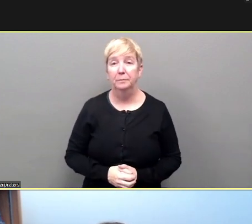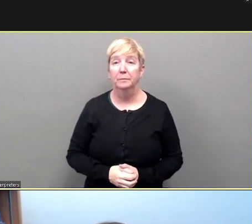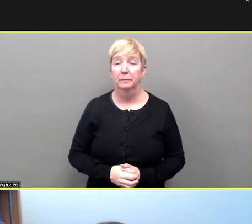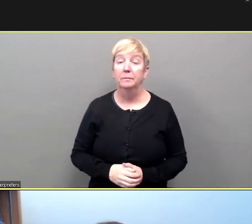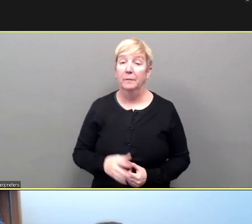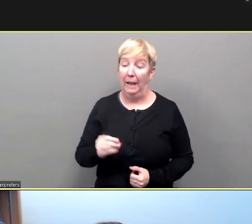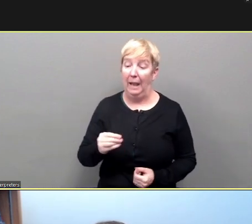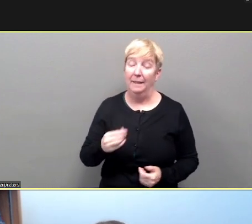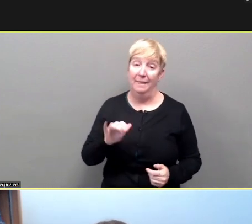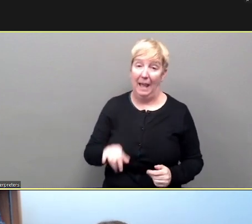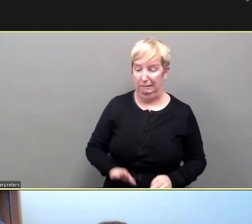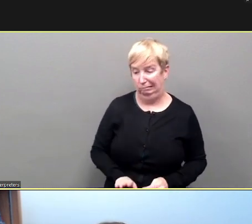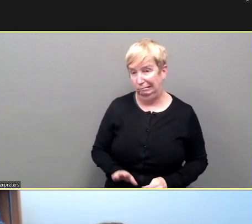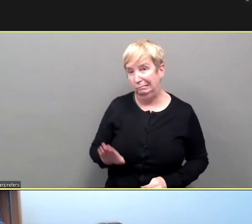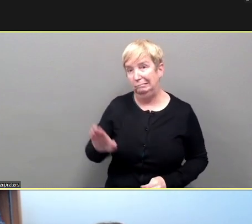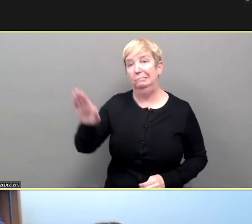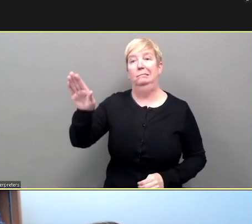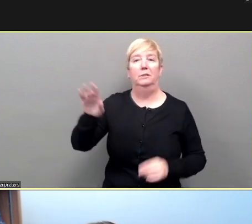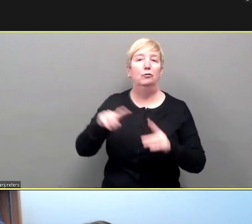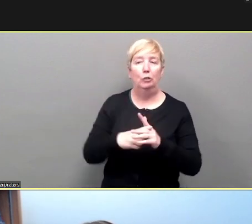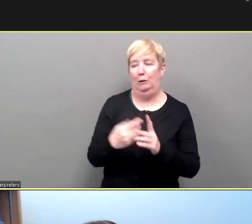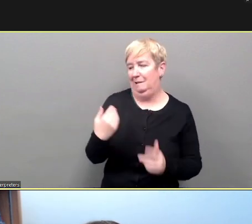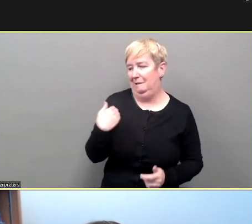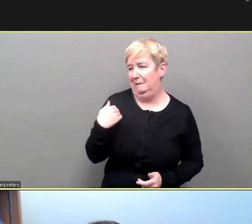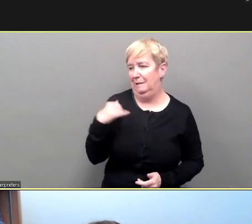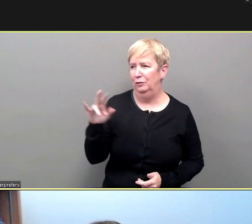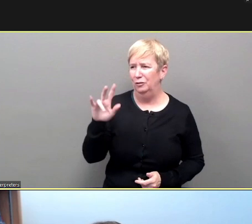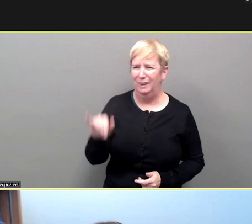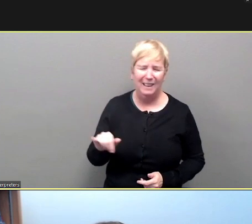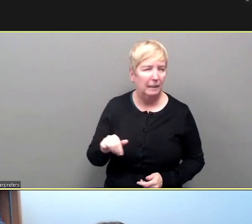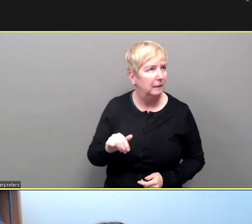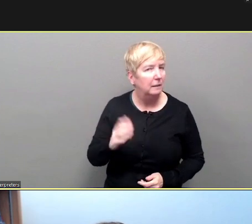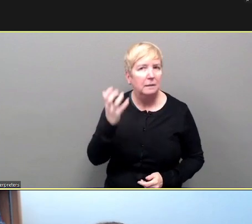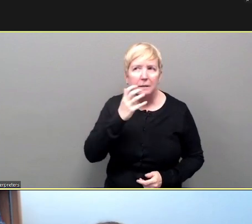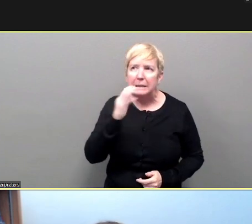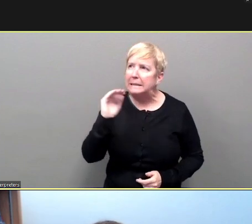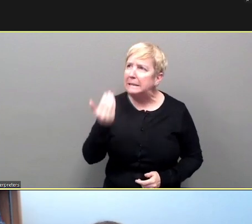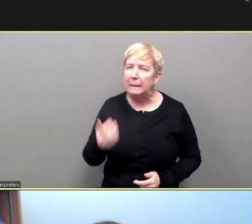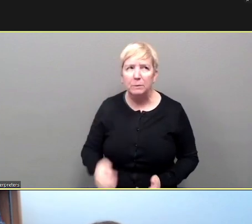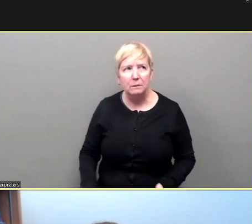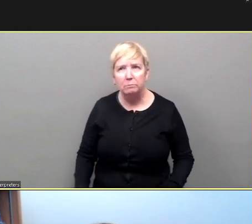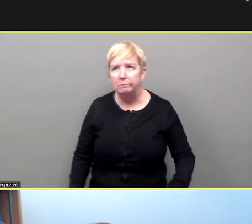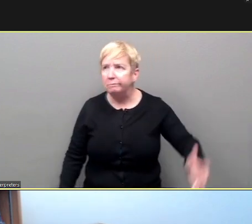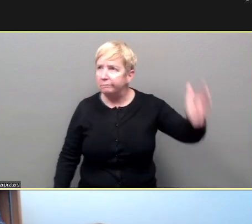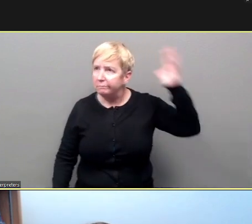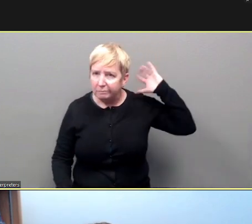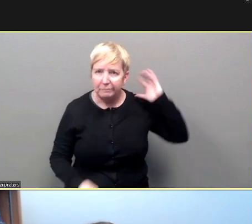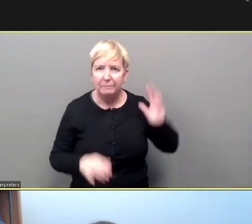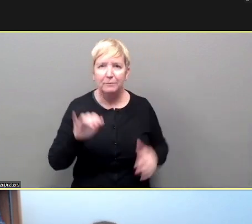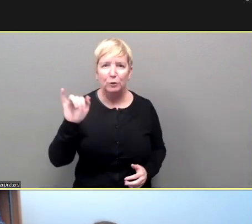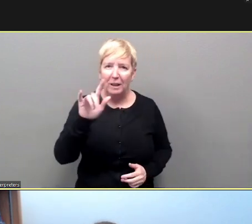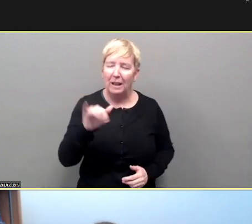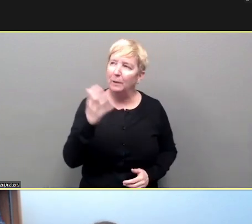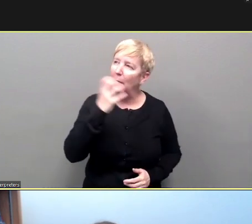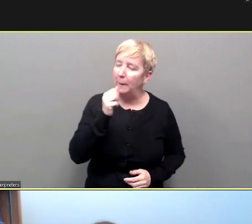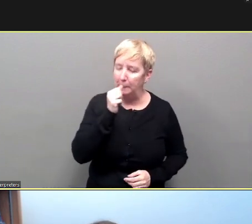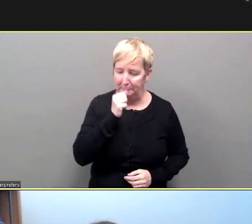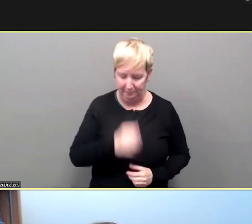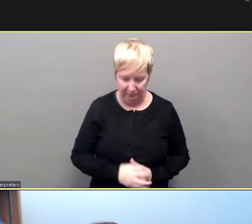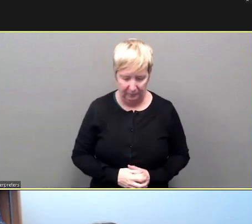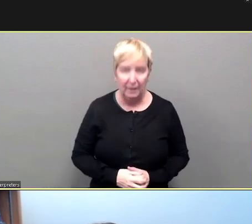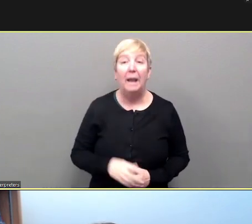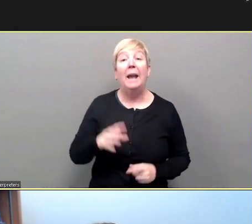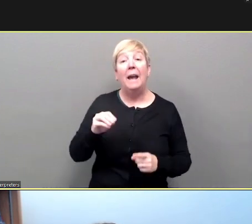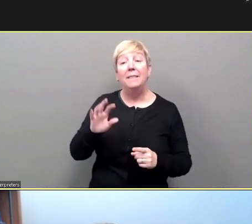which began back in July, which seems like quite a long time ago now. And this coincided with the